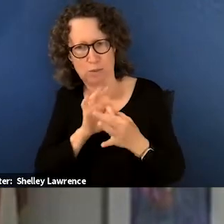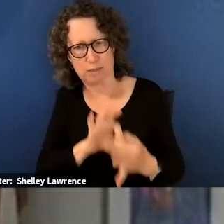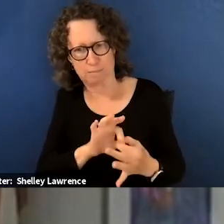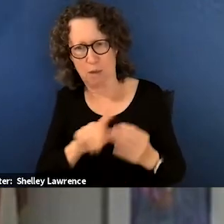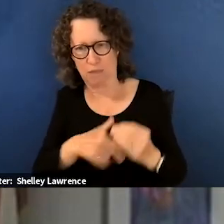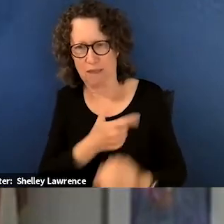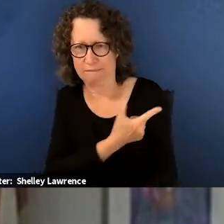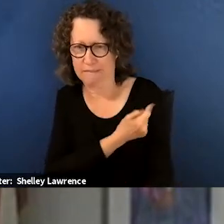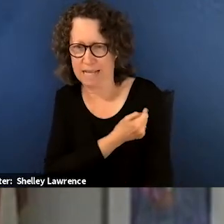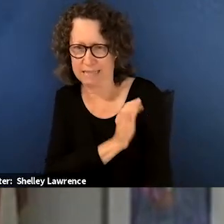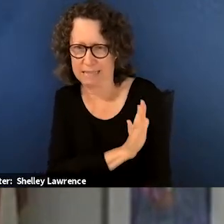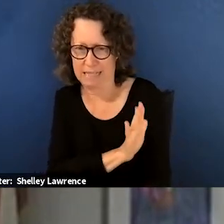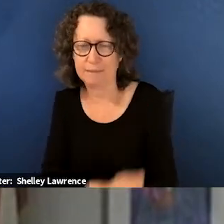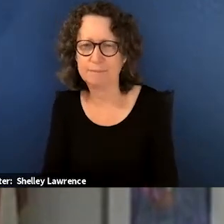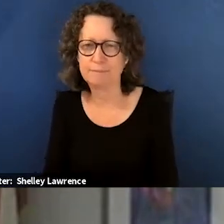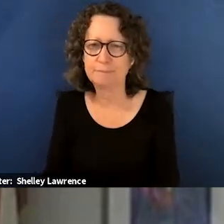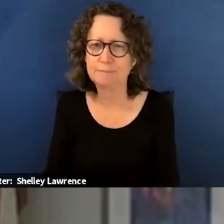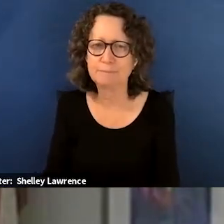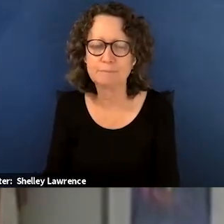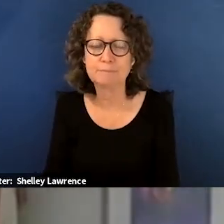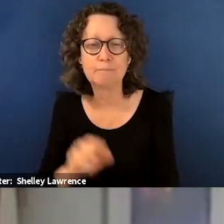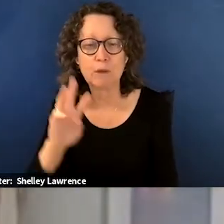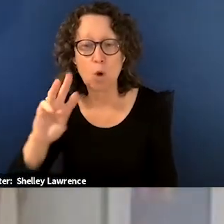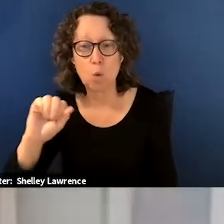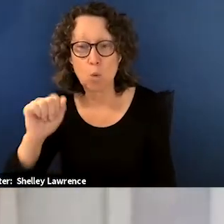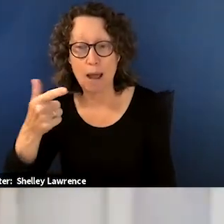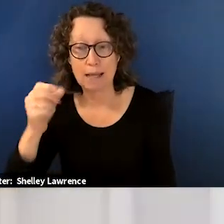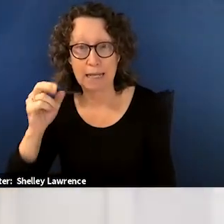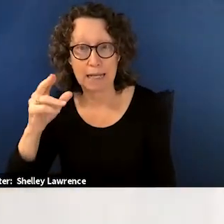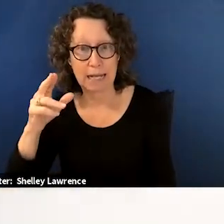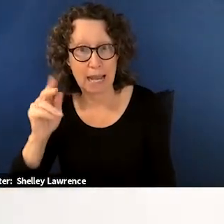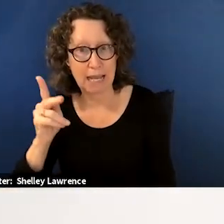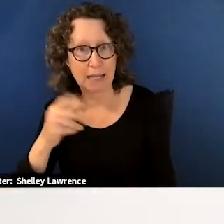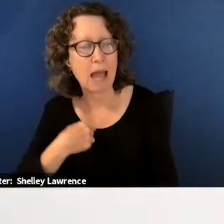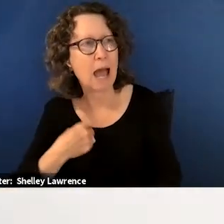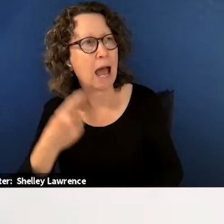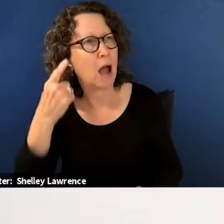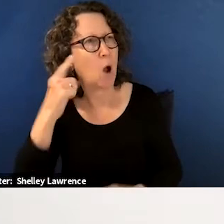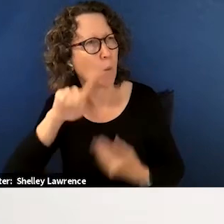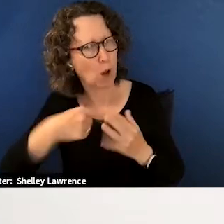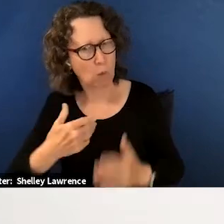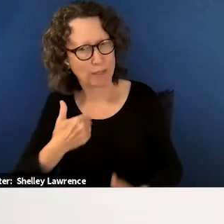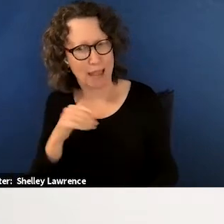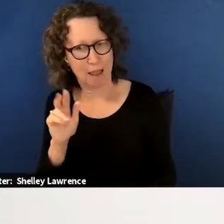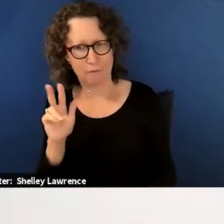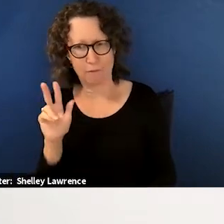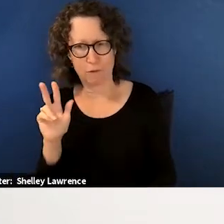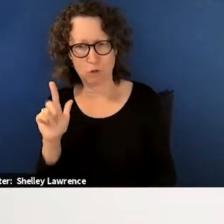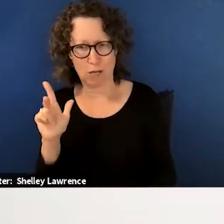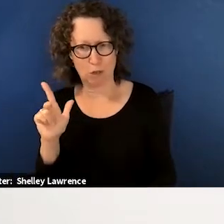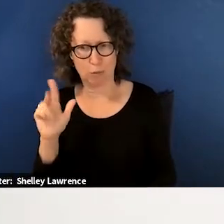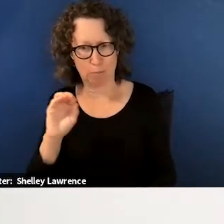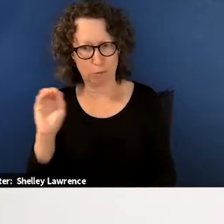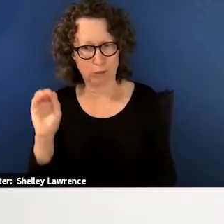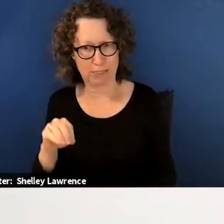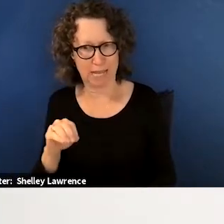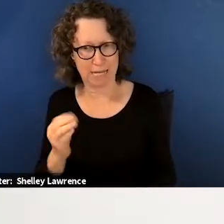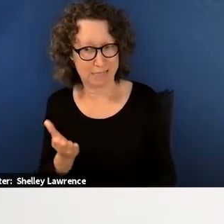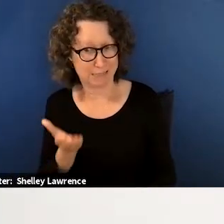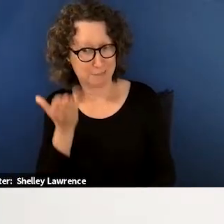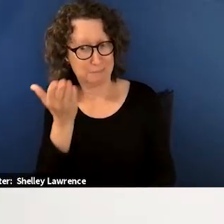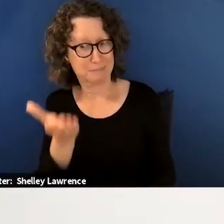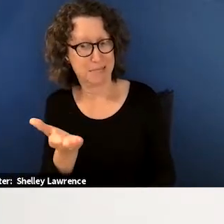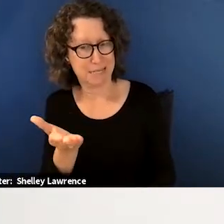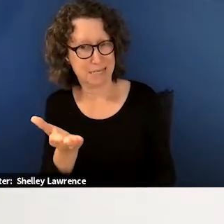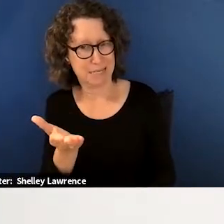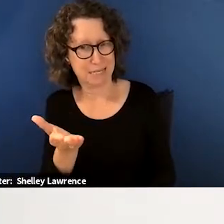vaccine. I think there's the fact that we only have 23% submitted is